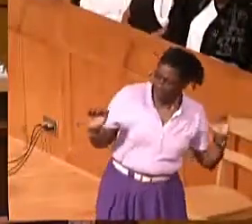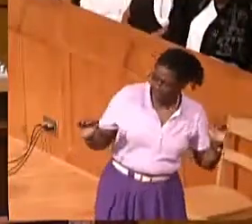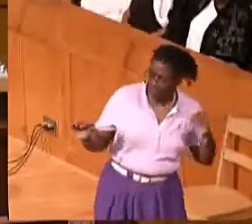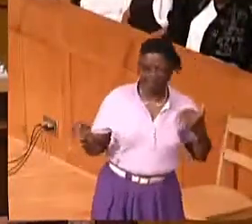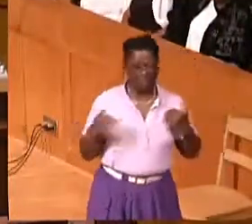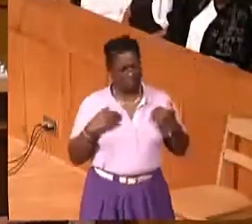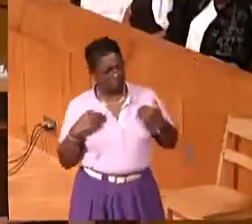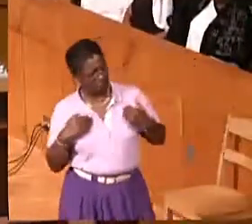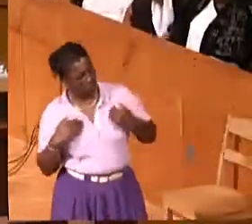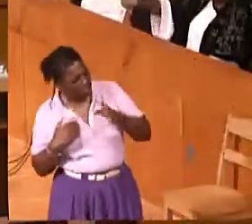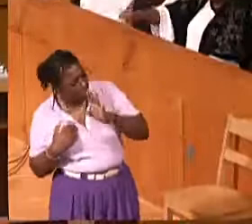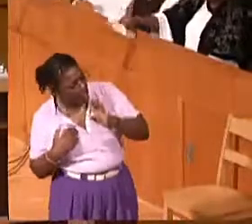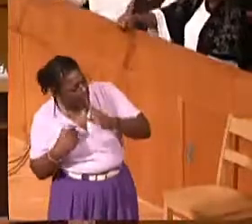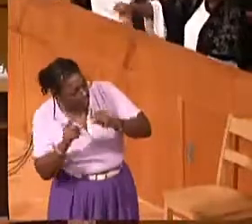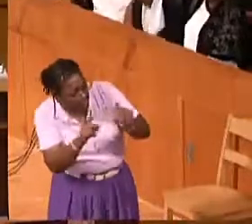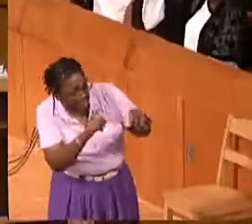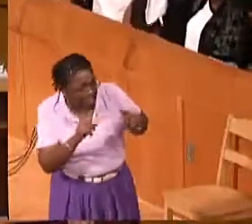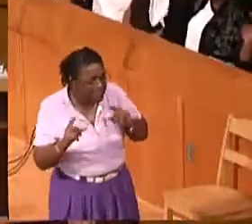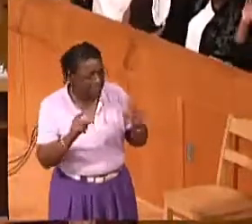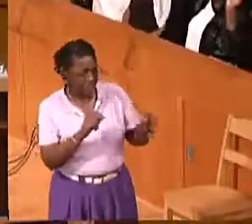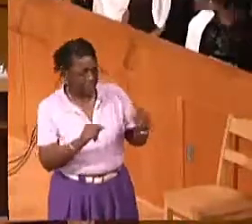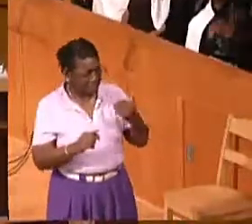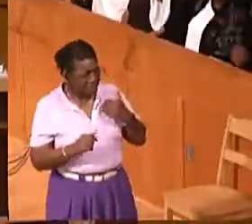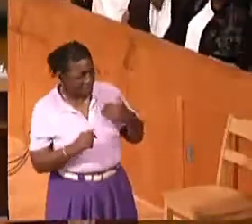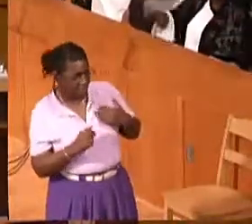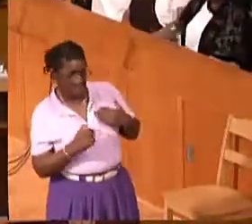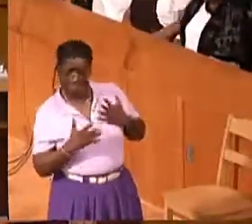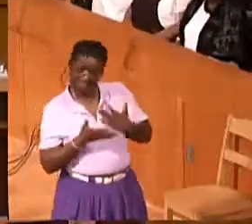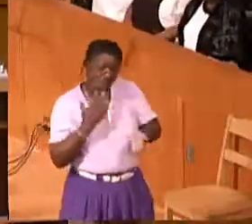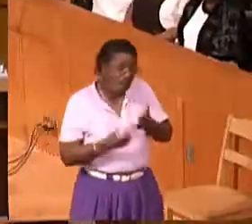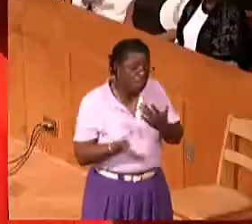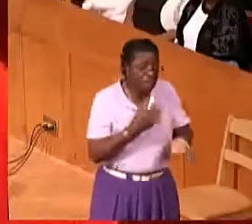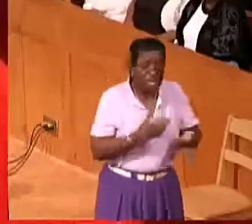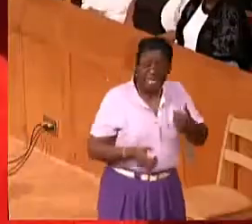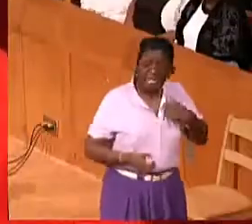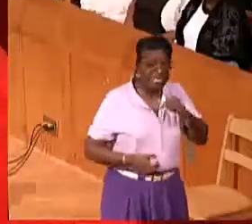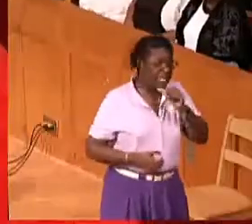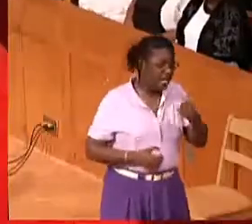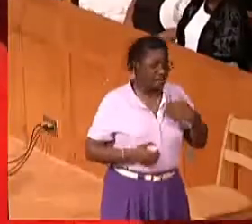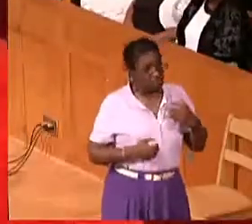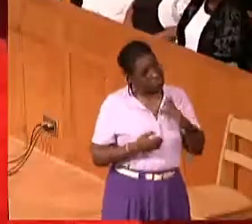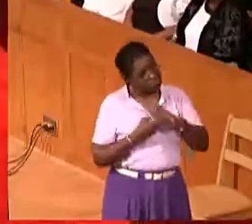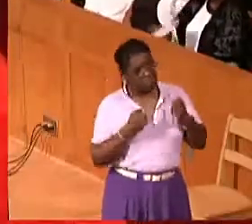much as you please. Because the more you talk, I'm gonna bend my seat.